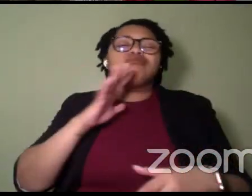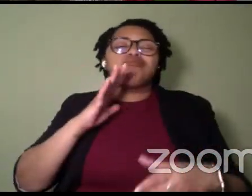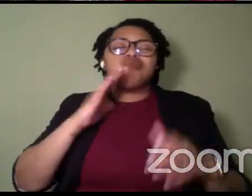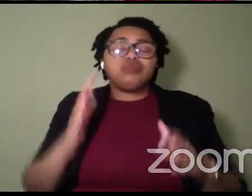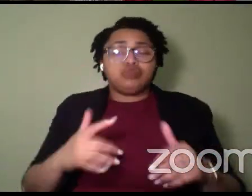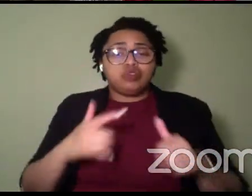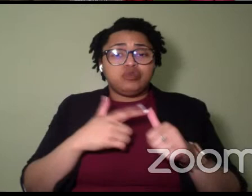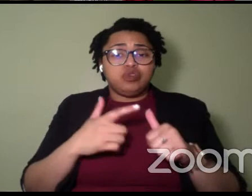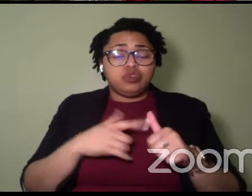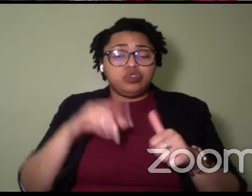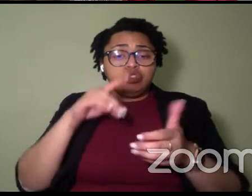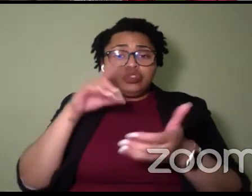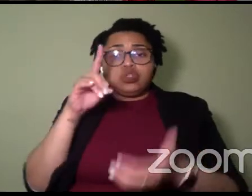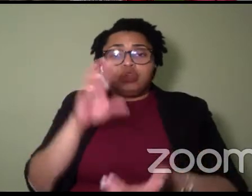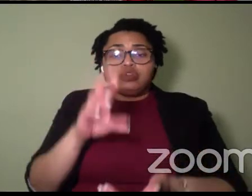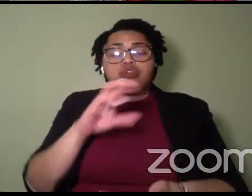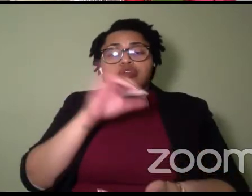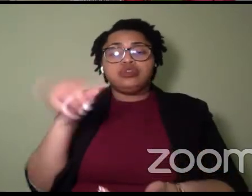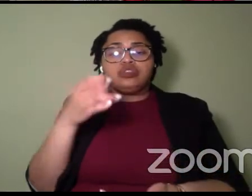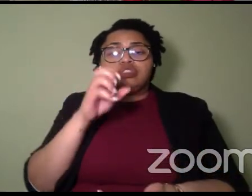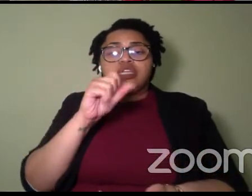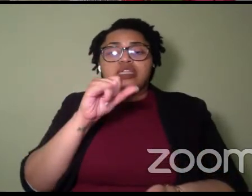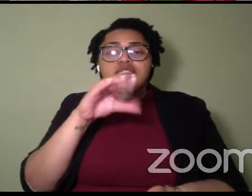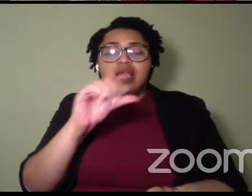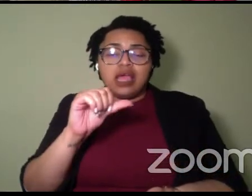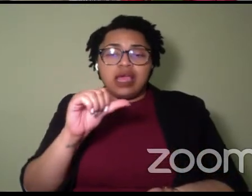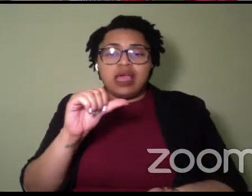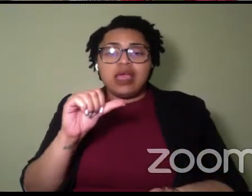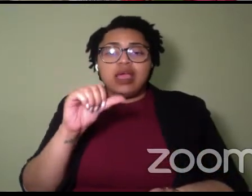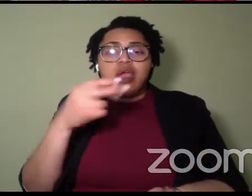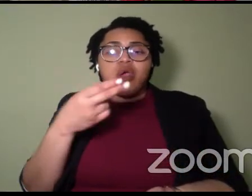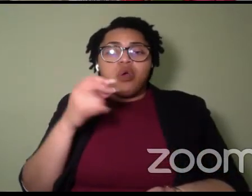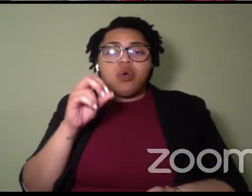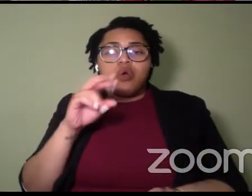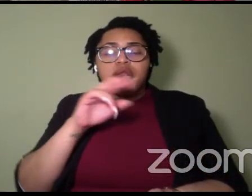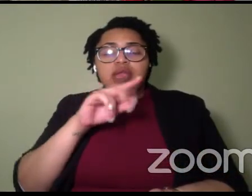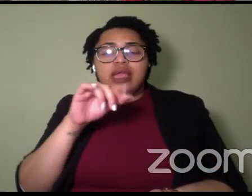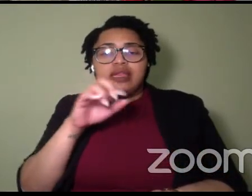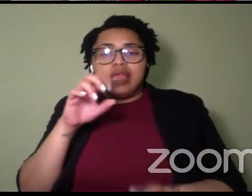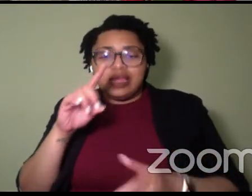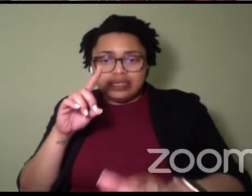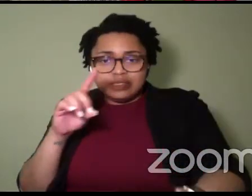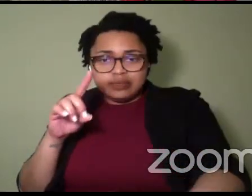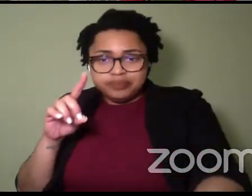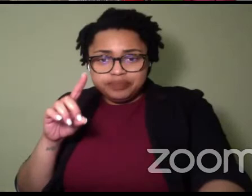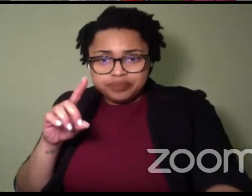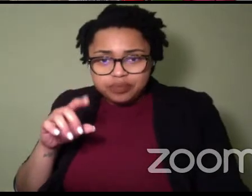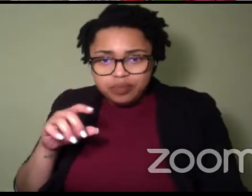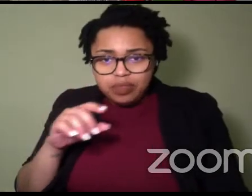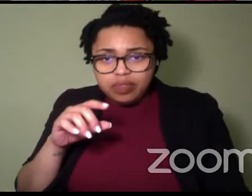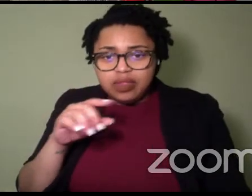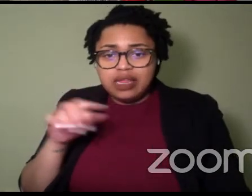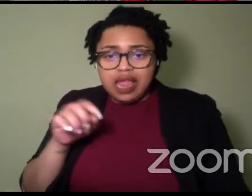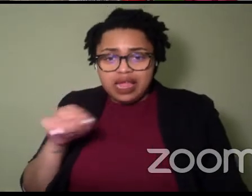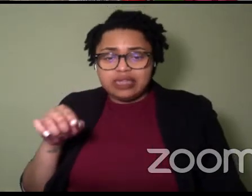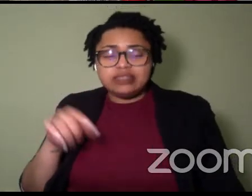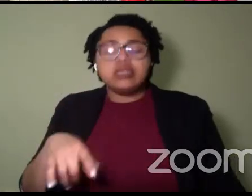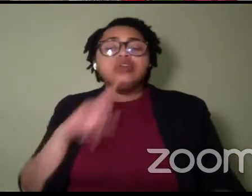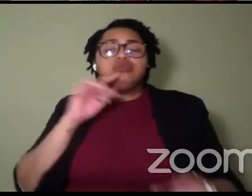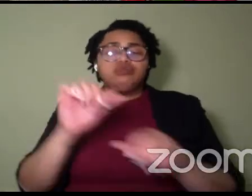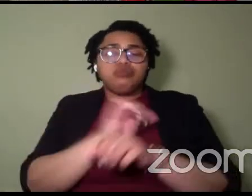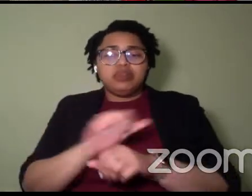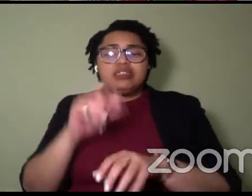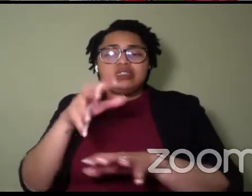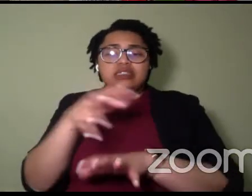Jessica Hernandez, Maya Chorty in Zapotec, is a transnational Indigenous scholar, scientist,